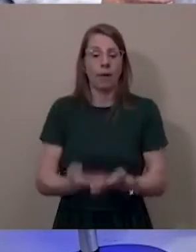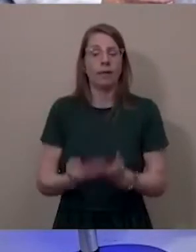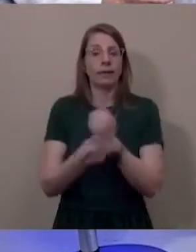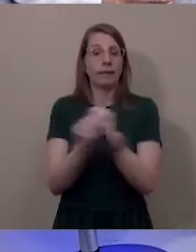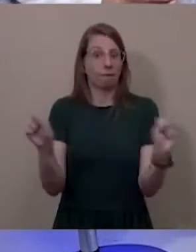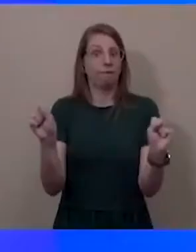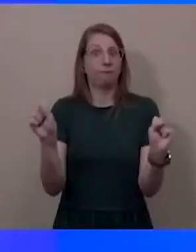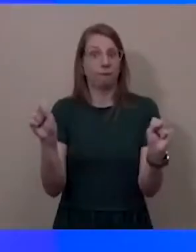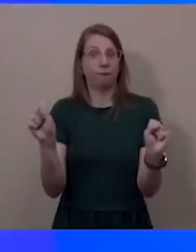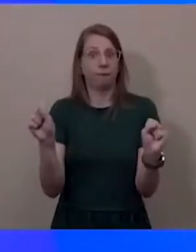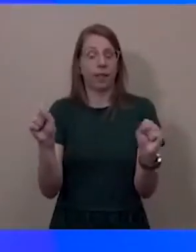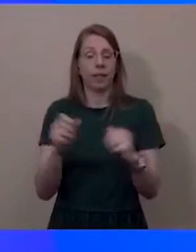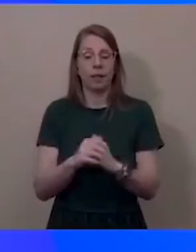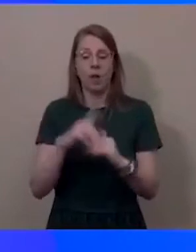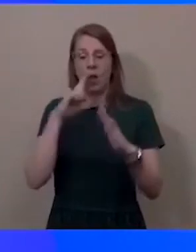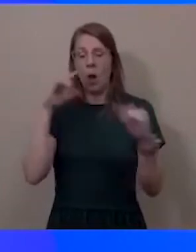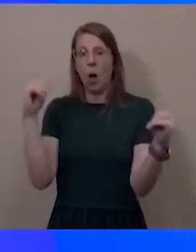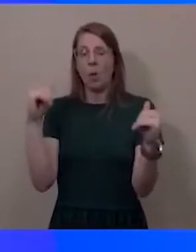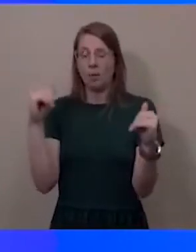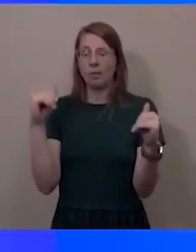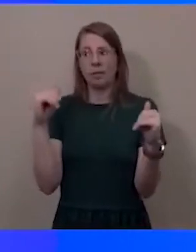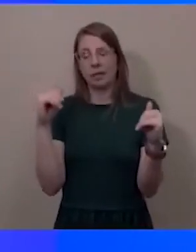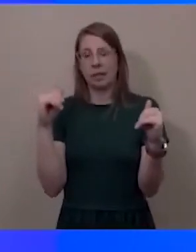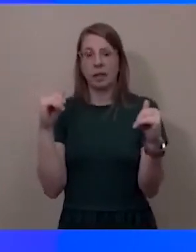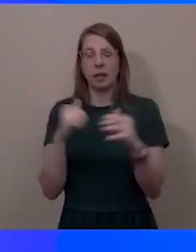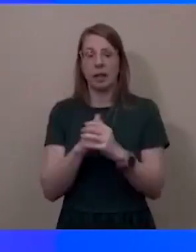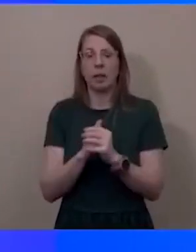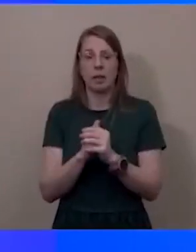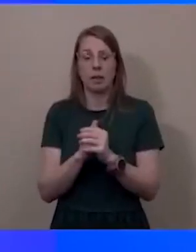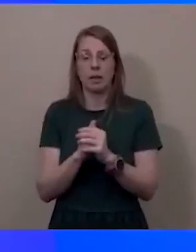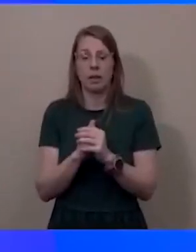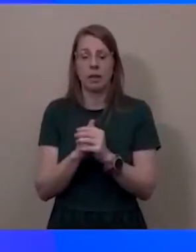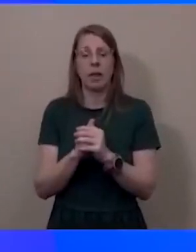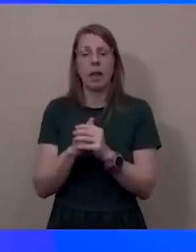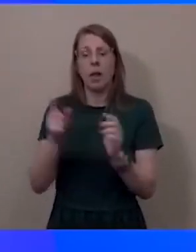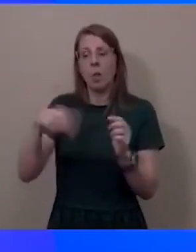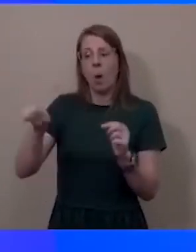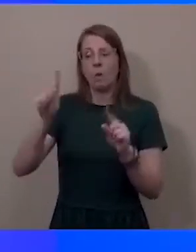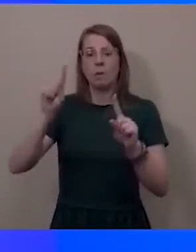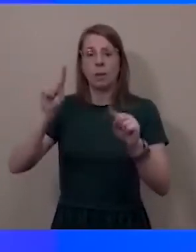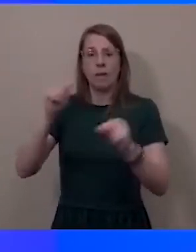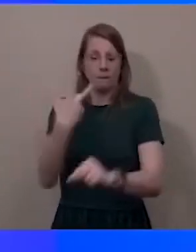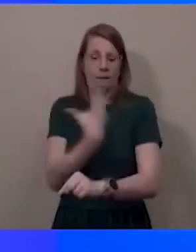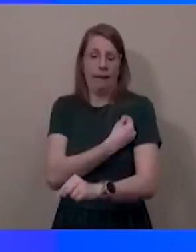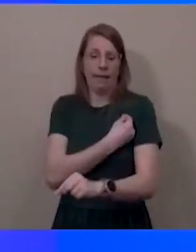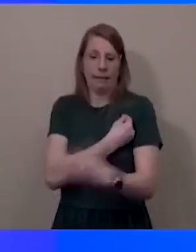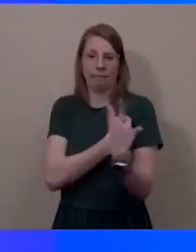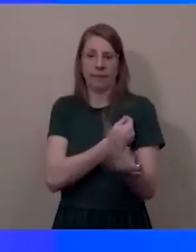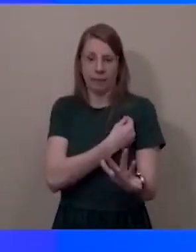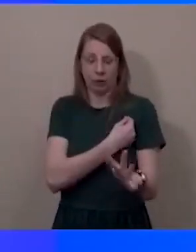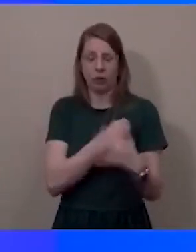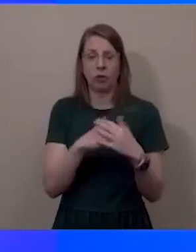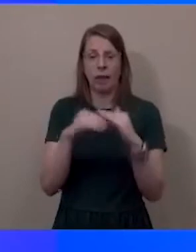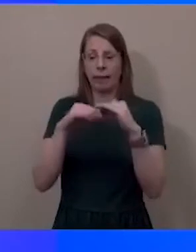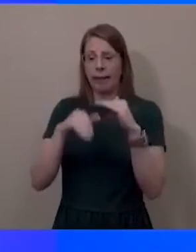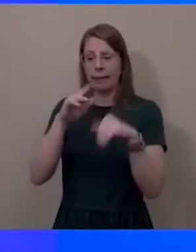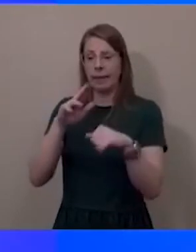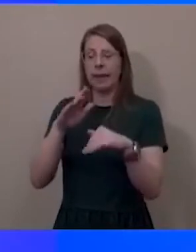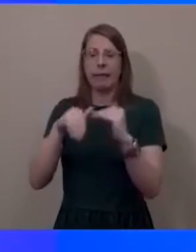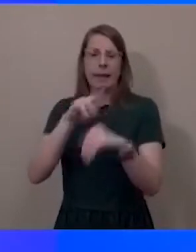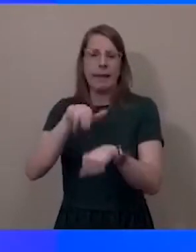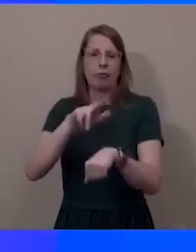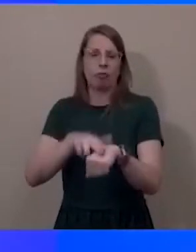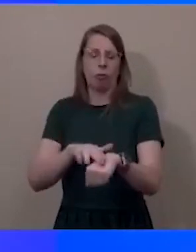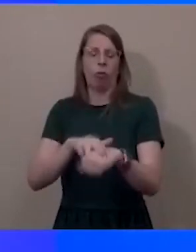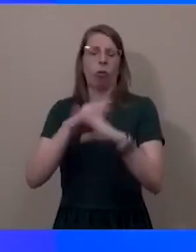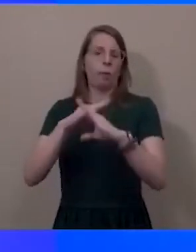Hawk. Yeah, I mean, hopefully a large proportion of those attendees were vaccinated, less than natural immunity, but hopefully